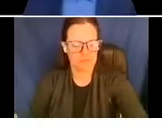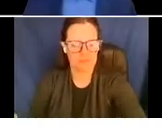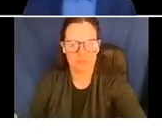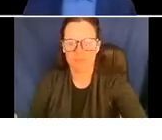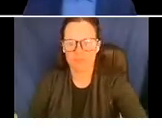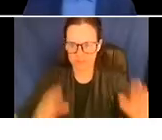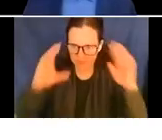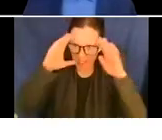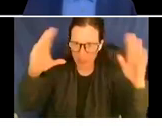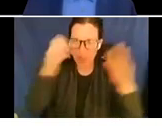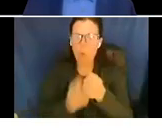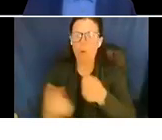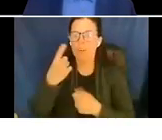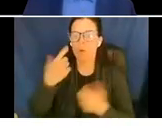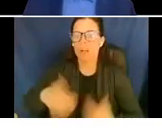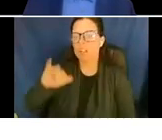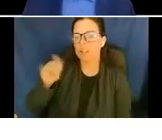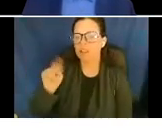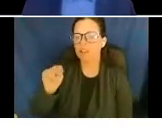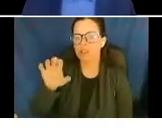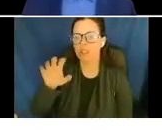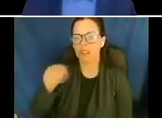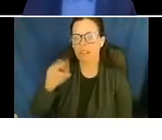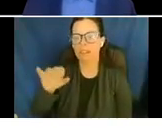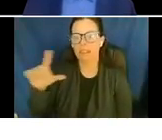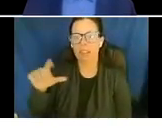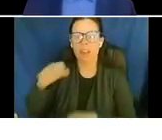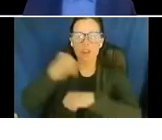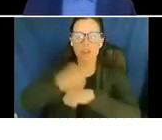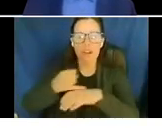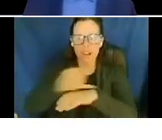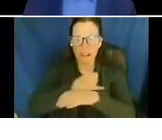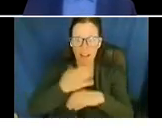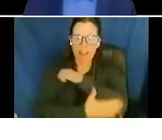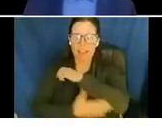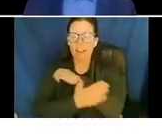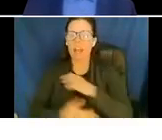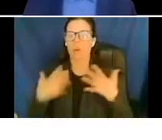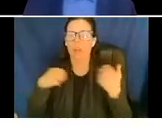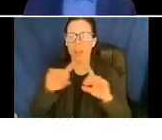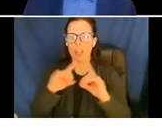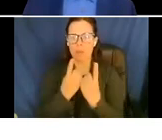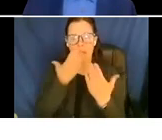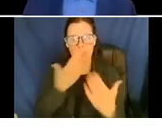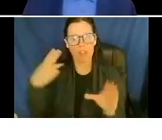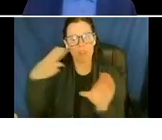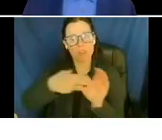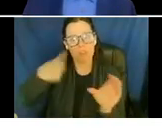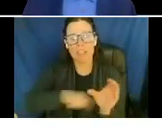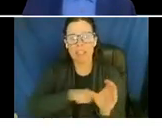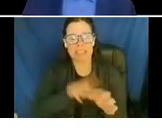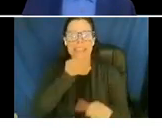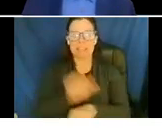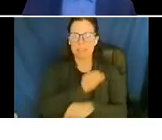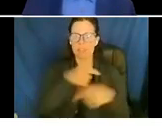Hi everyone, this is Janet Hill at the Rock Island County Health Department. Thank you for joining us, especially during this snowstorm that we're